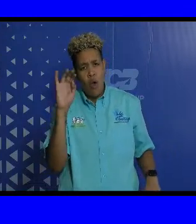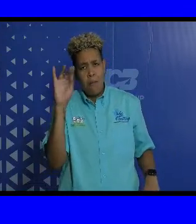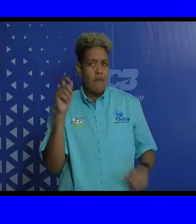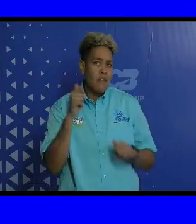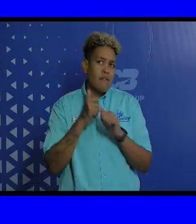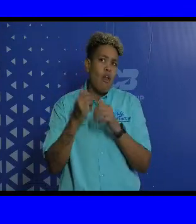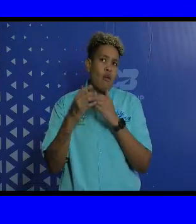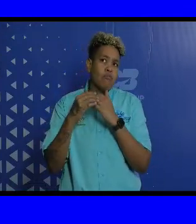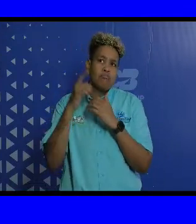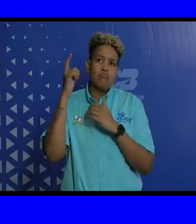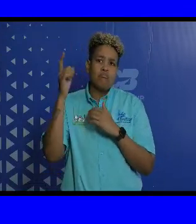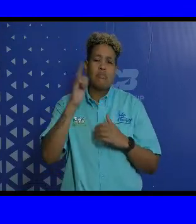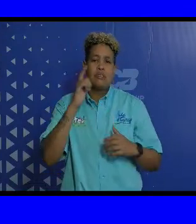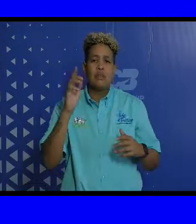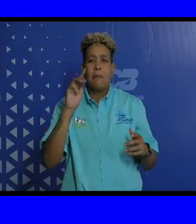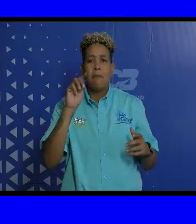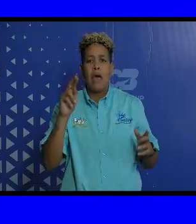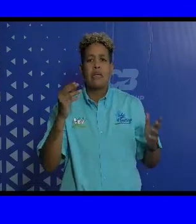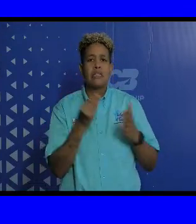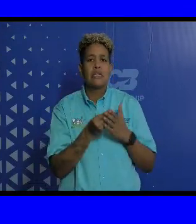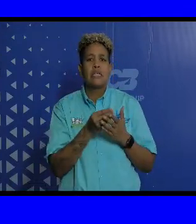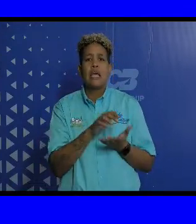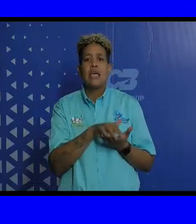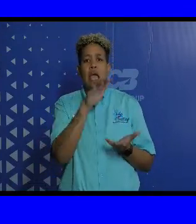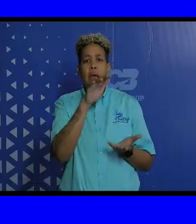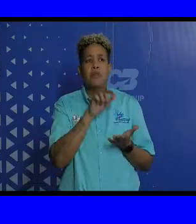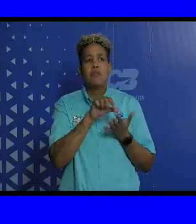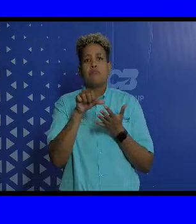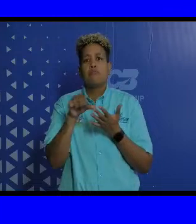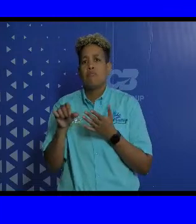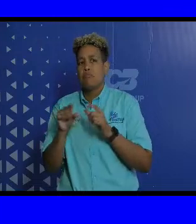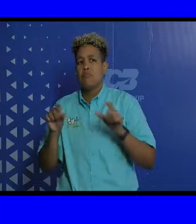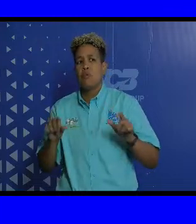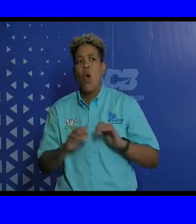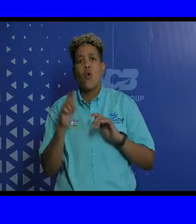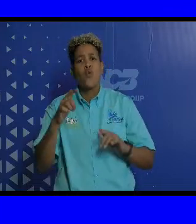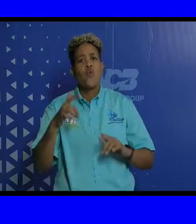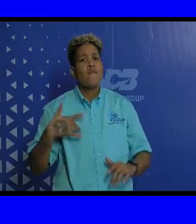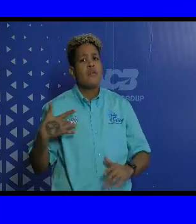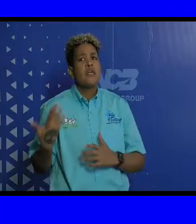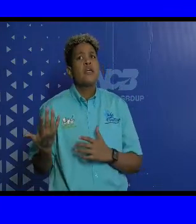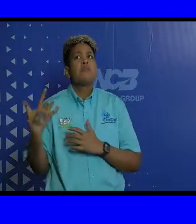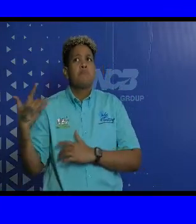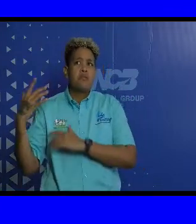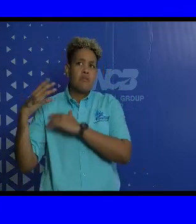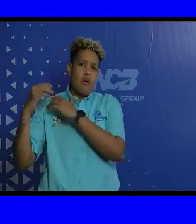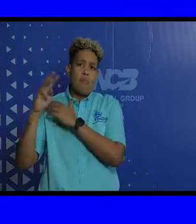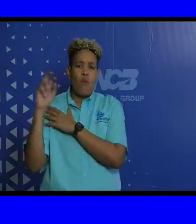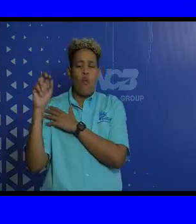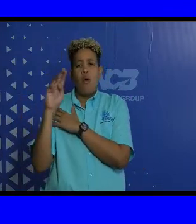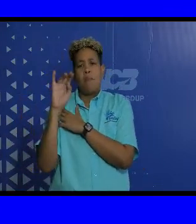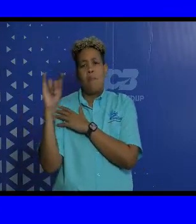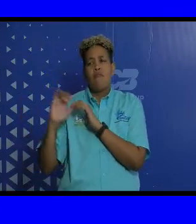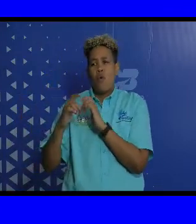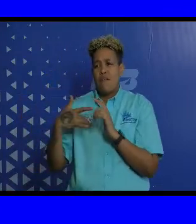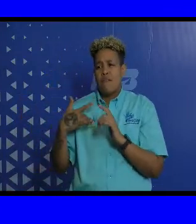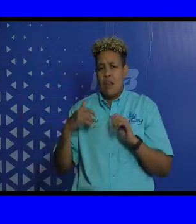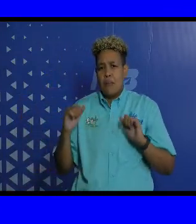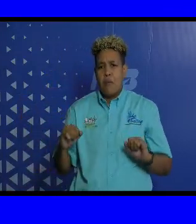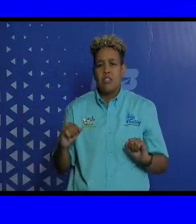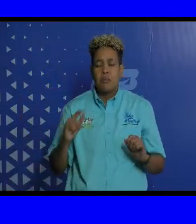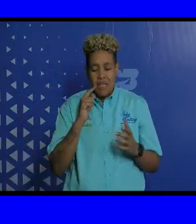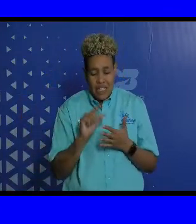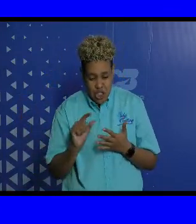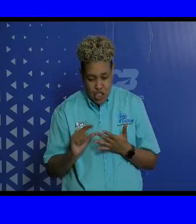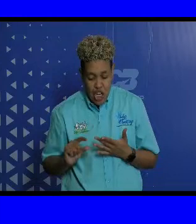the master capital allocator. How do you feel about the possibility of issuing